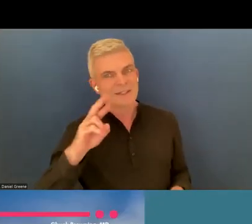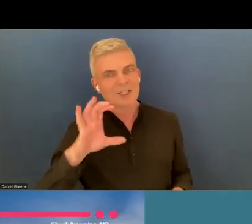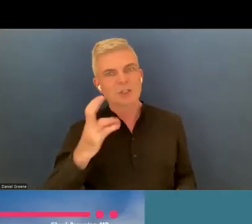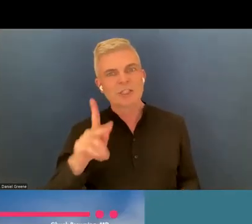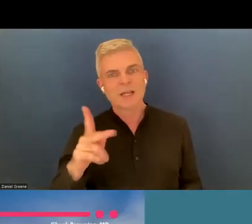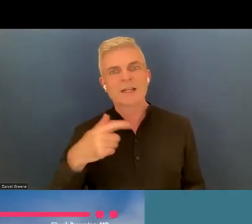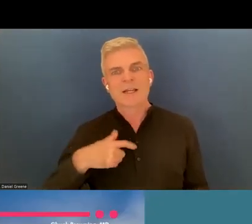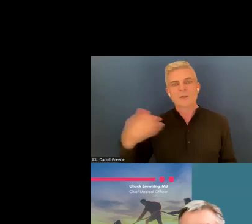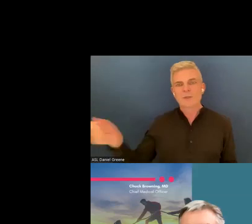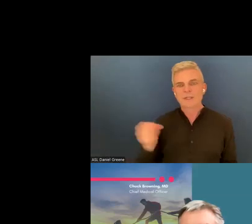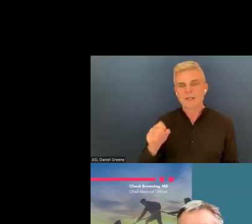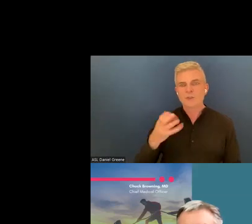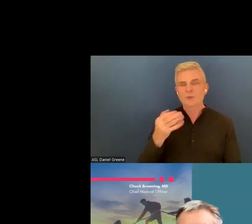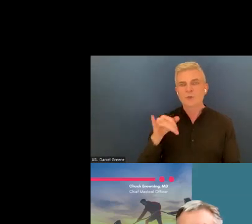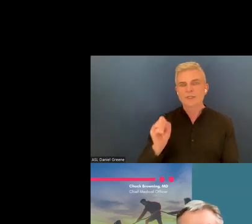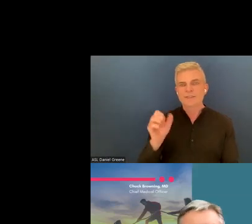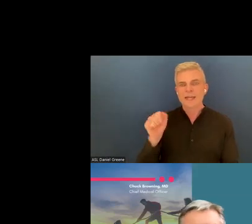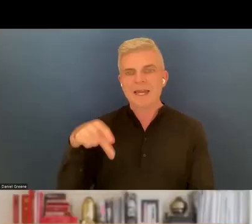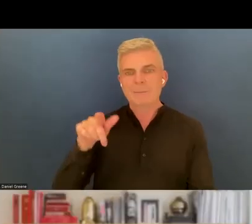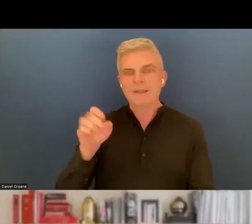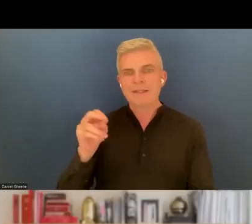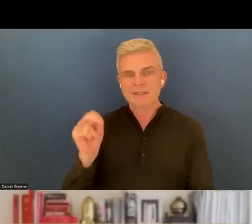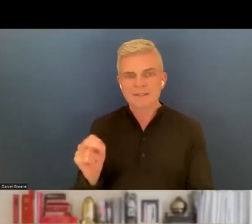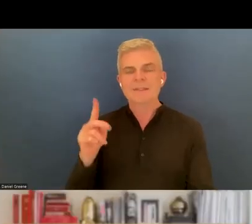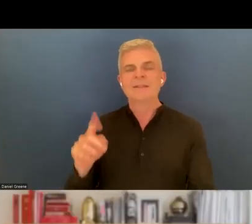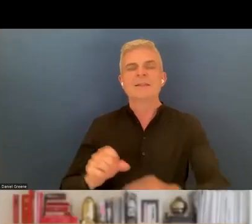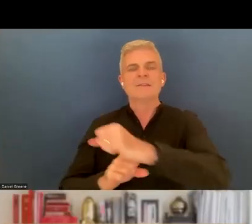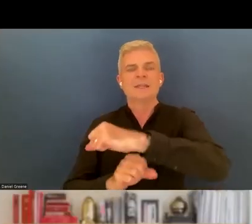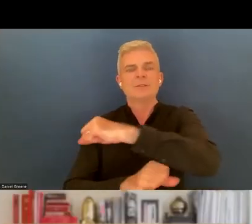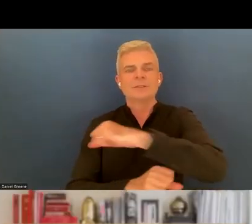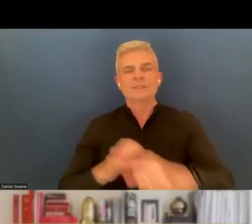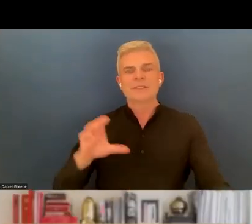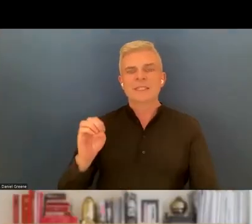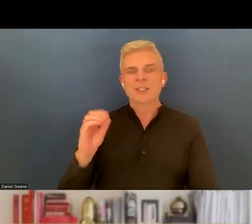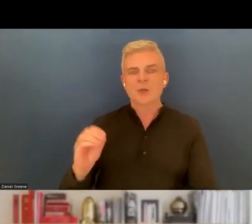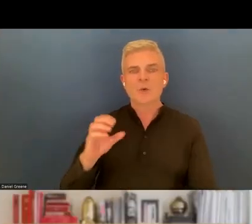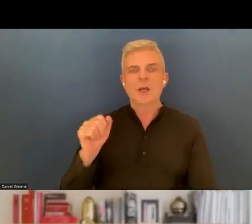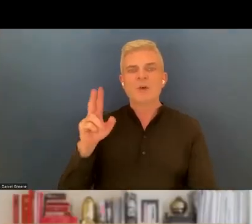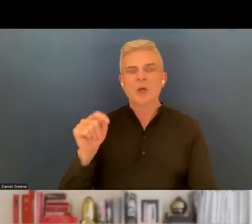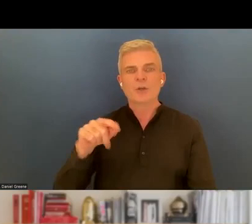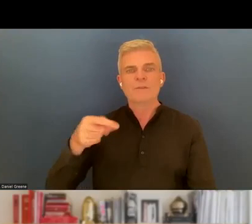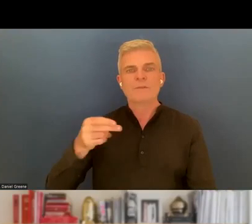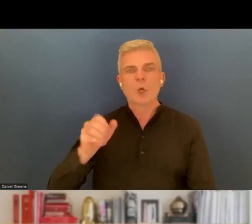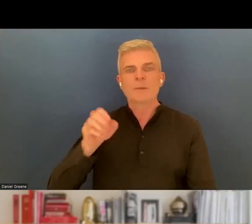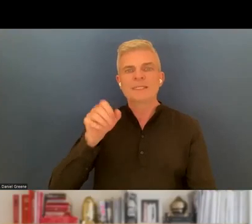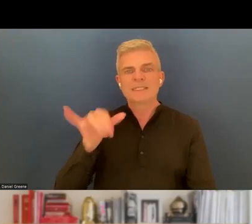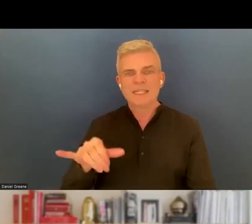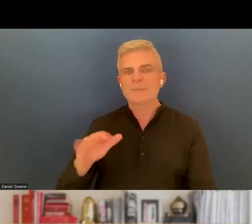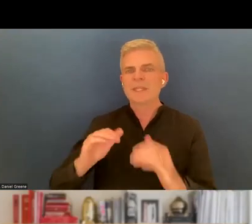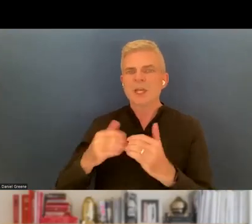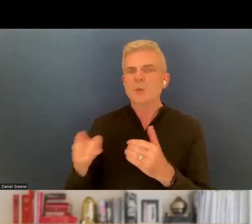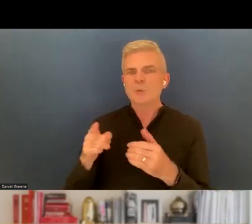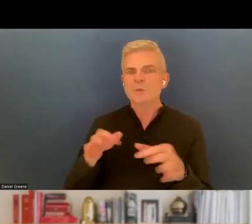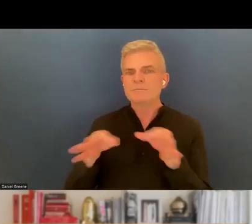the founder and CEO of Art Pharmacy. And Chris, can you share how Art Pharmacy's arts-based social prescribing